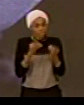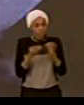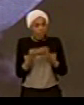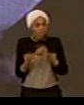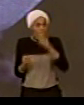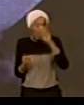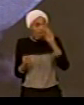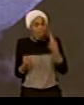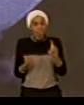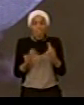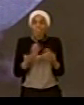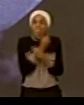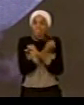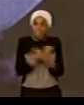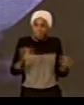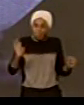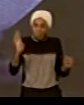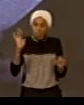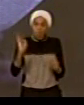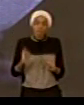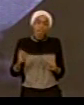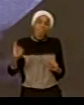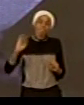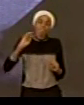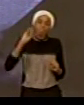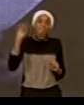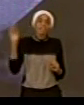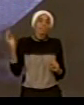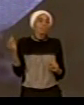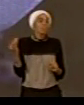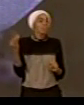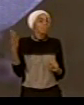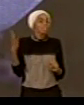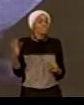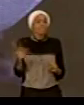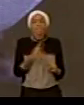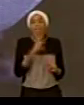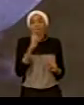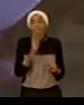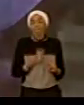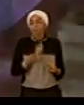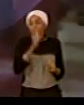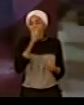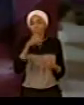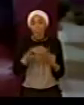that number, saved by His grace?